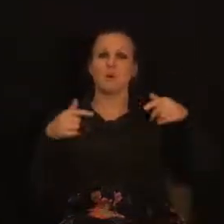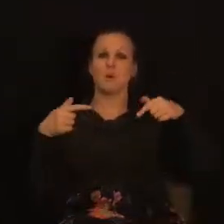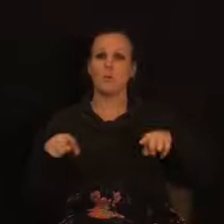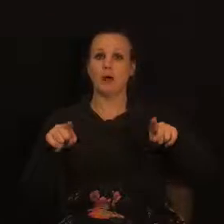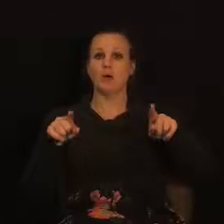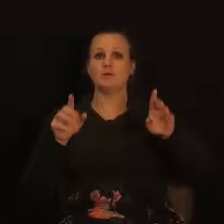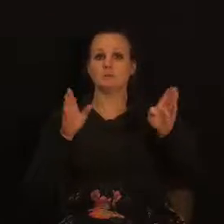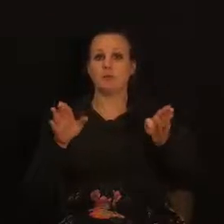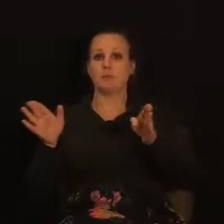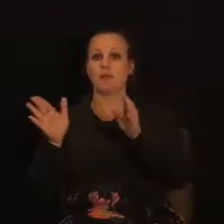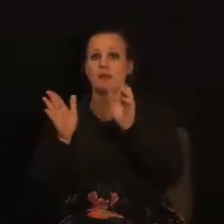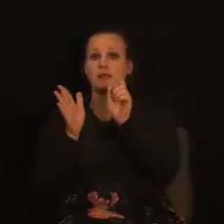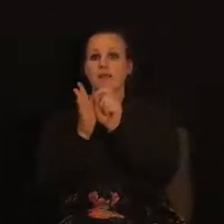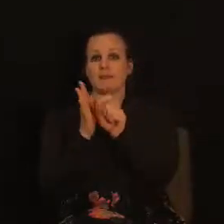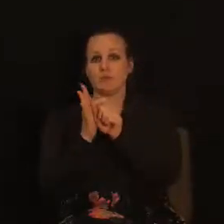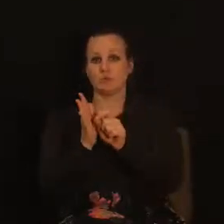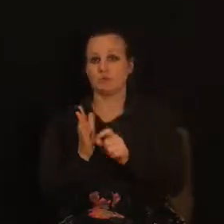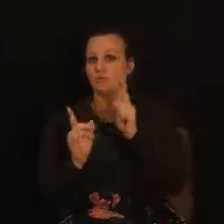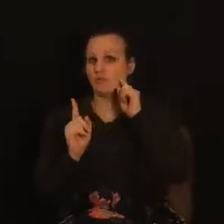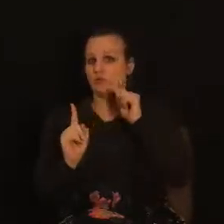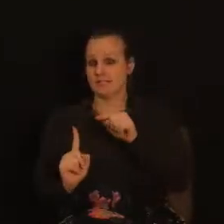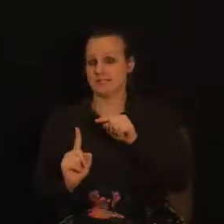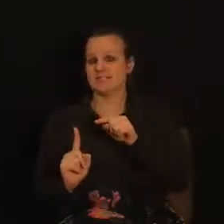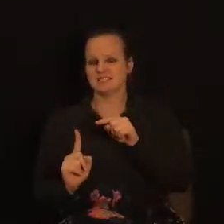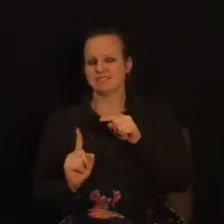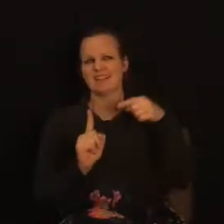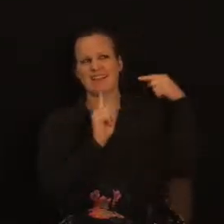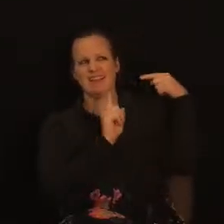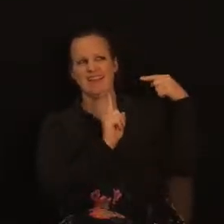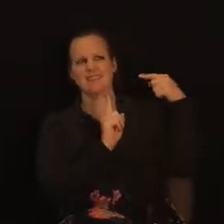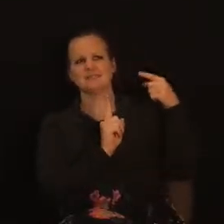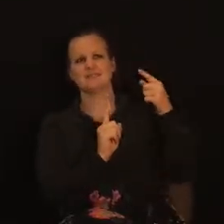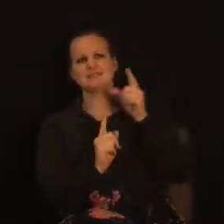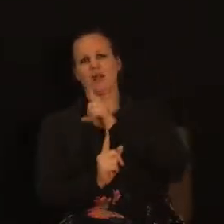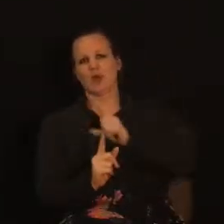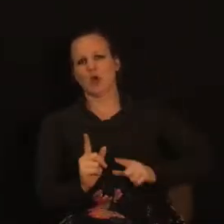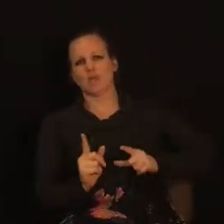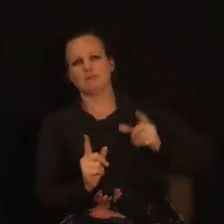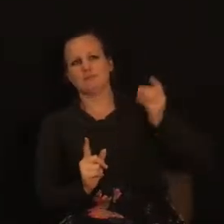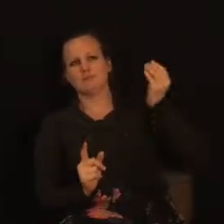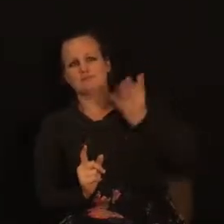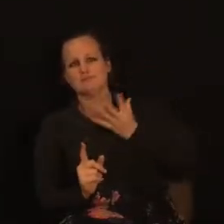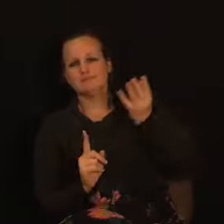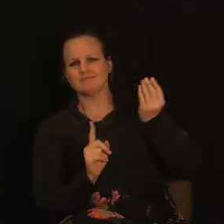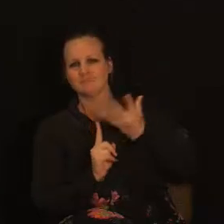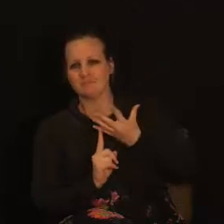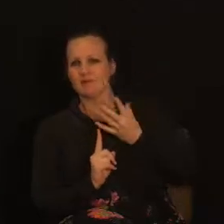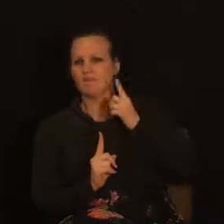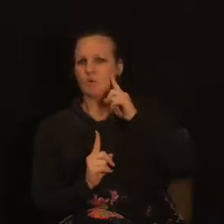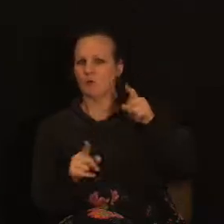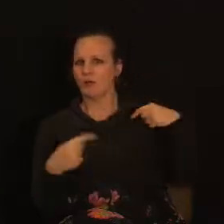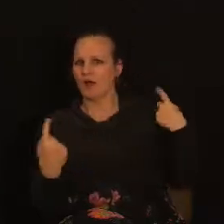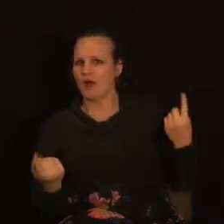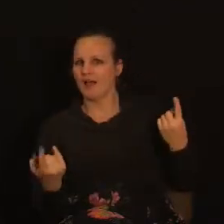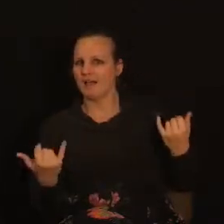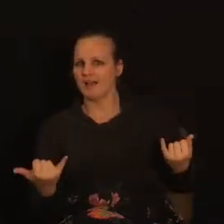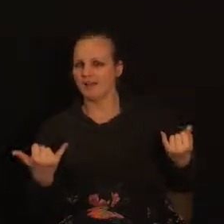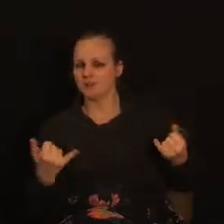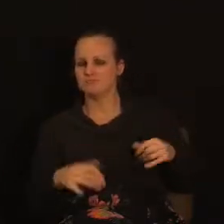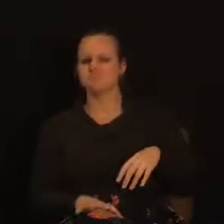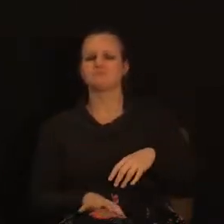this, you know, like I said, this is something the Lord's actually been talking to me about and I've been wrestling through.